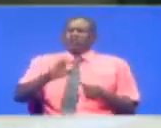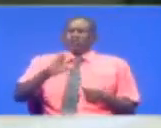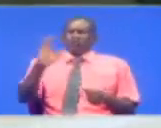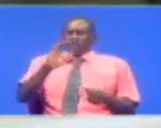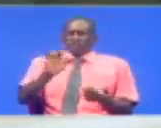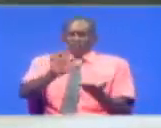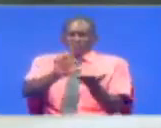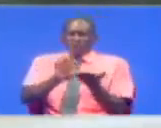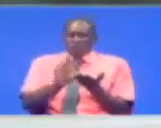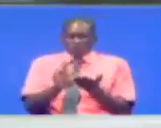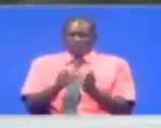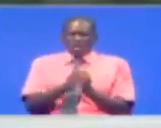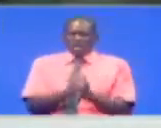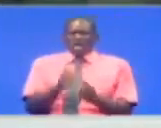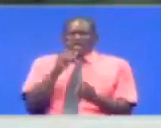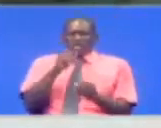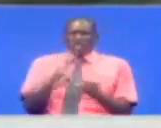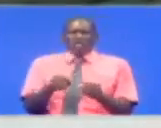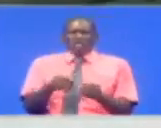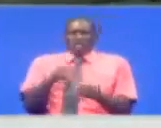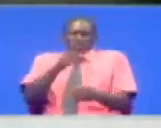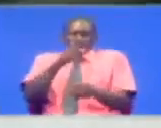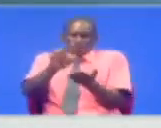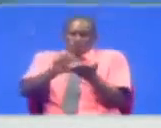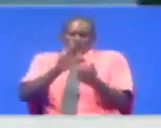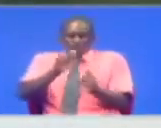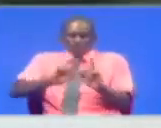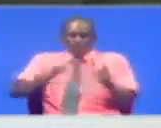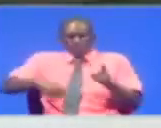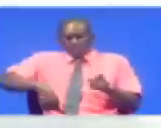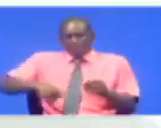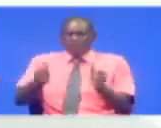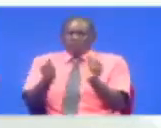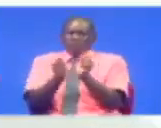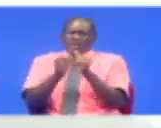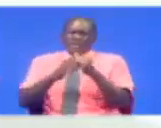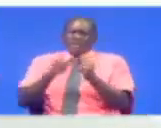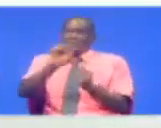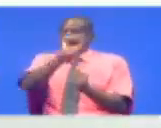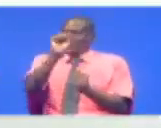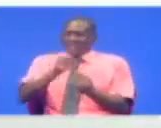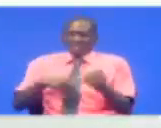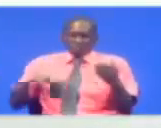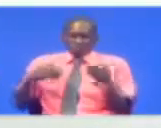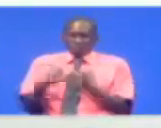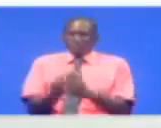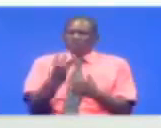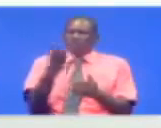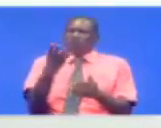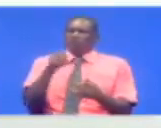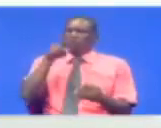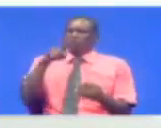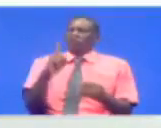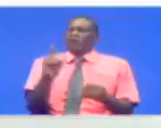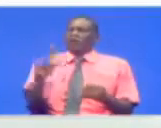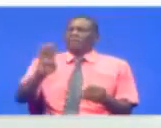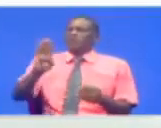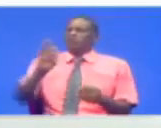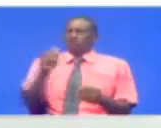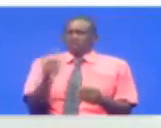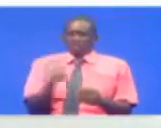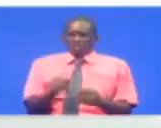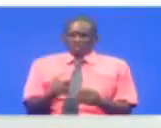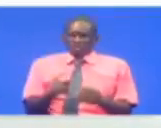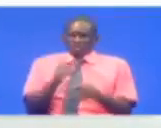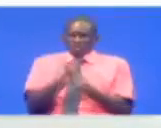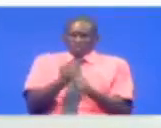loans. Our non-performing loans was up 19% to come at 40.1 billion shillings,